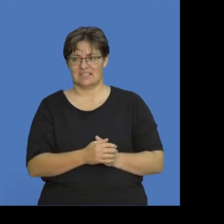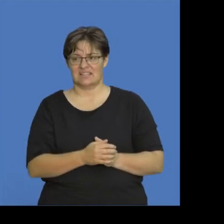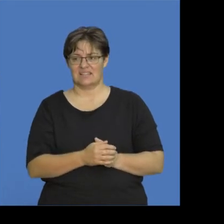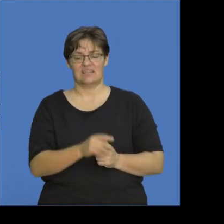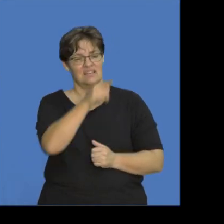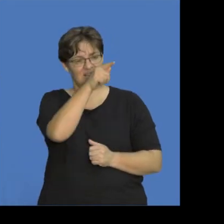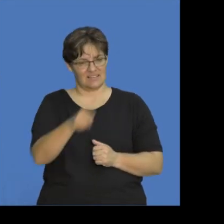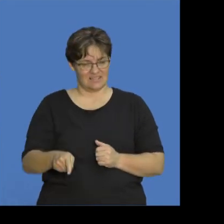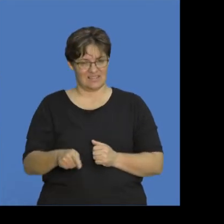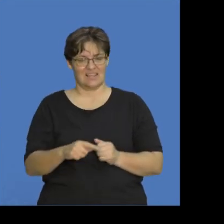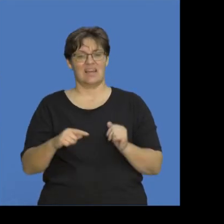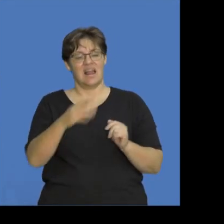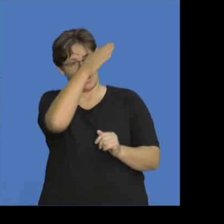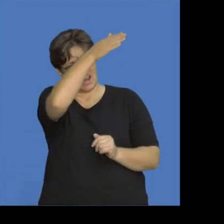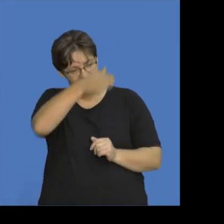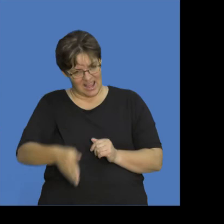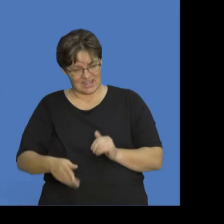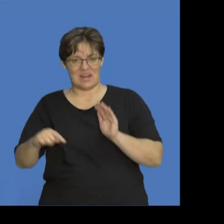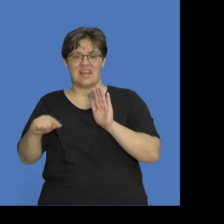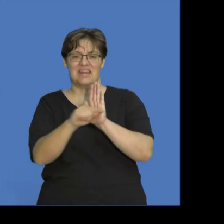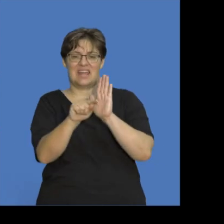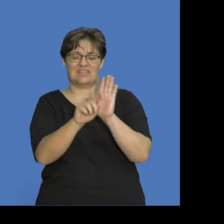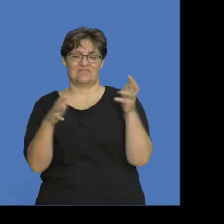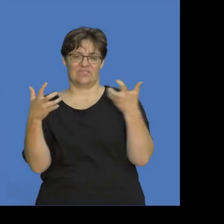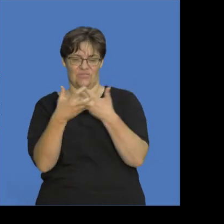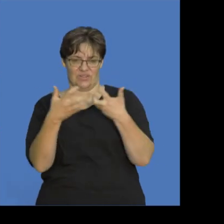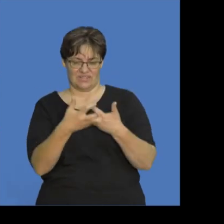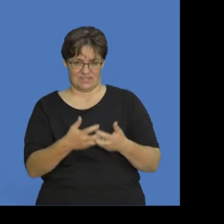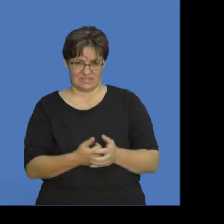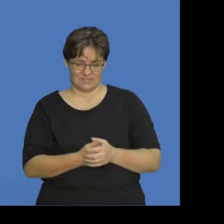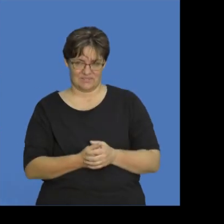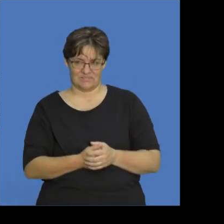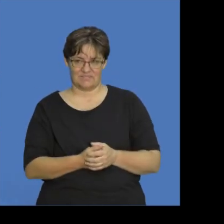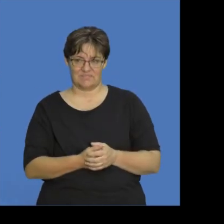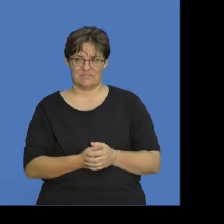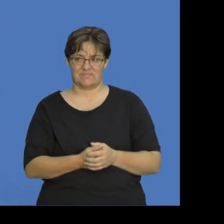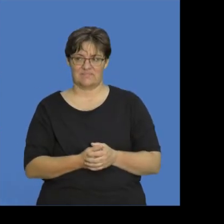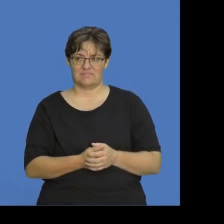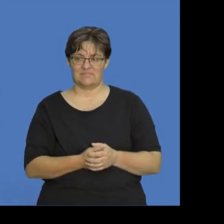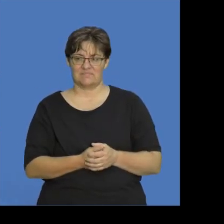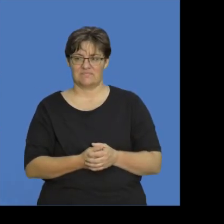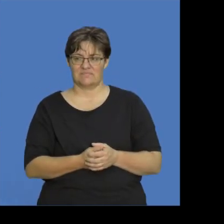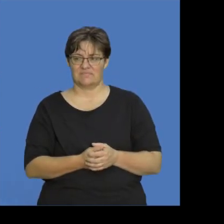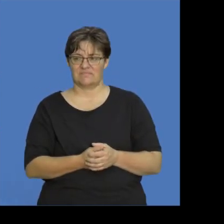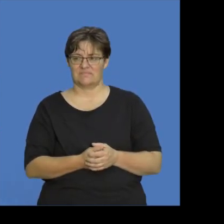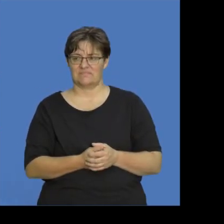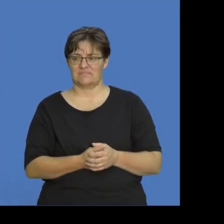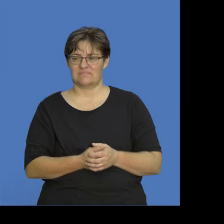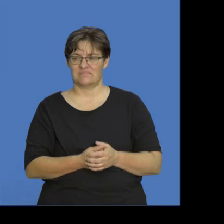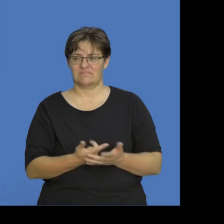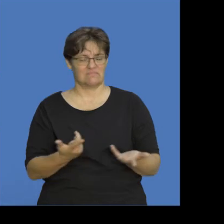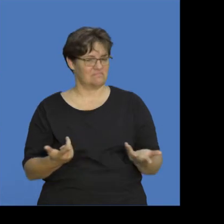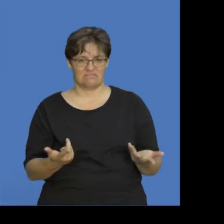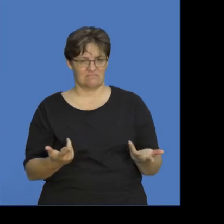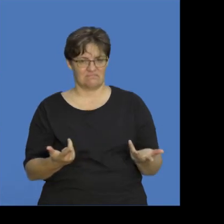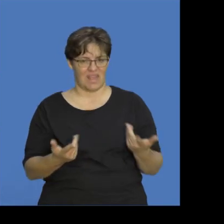the next one will get kind of a line going down, which is negative correlation. And